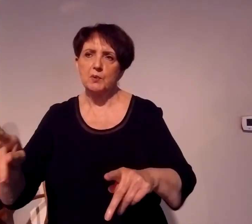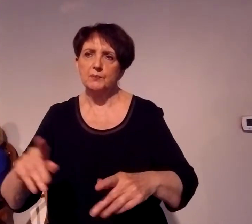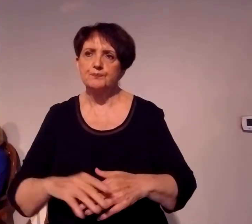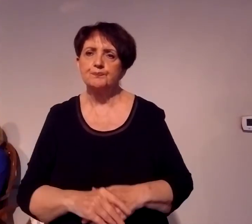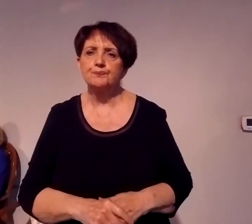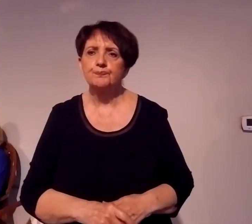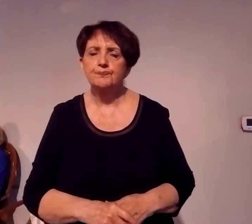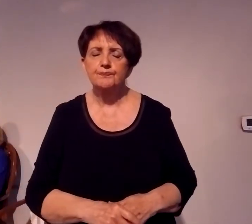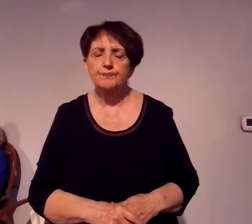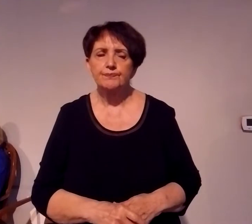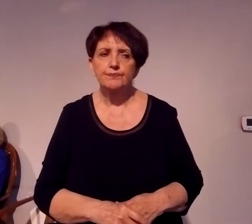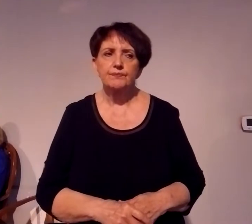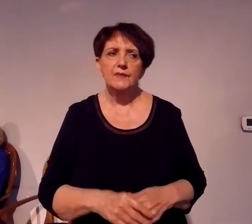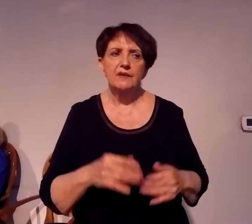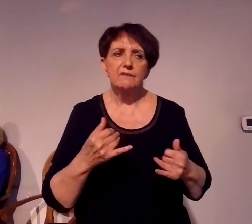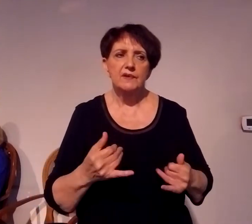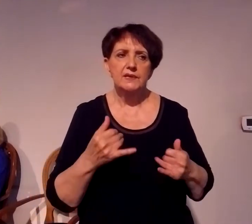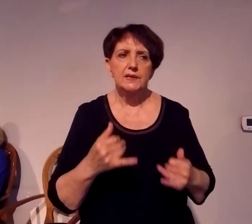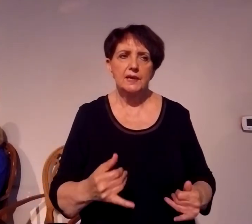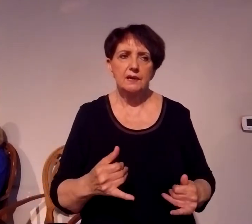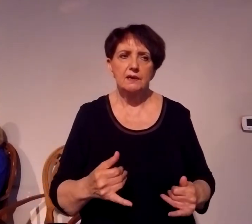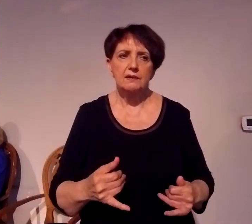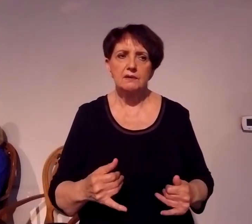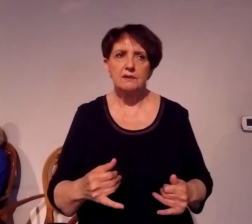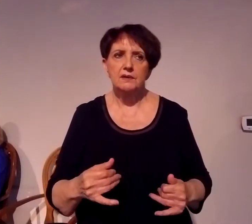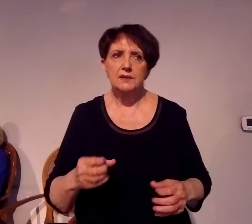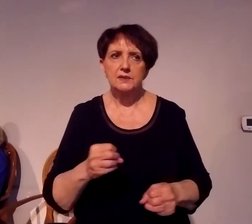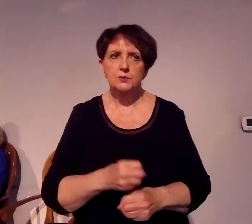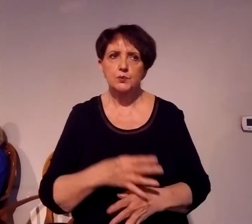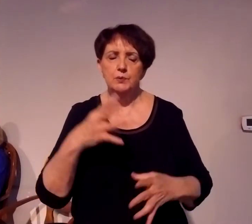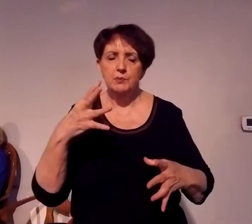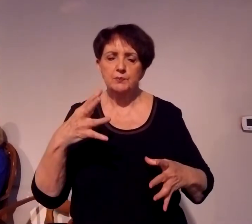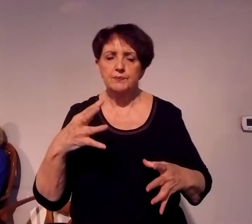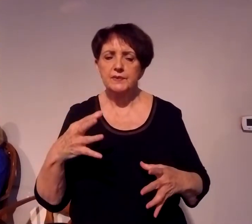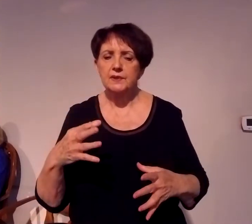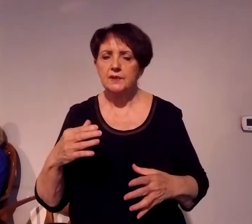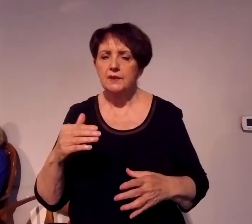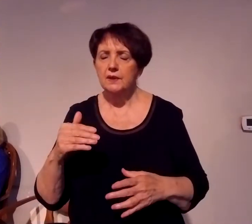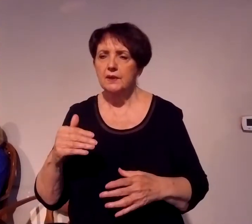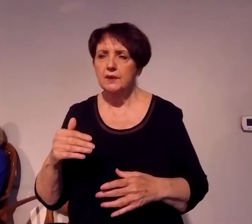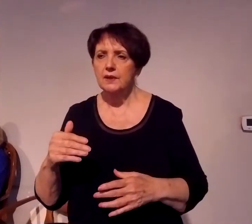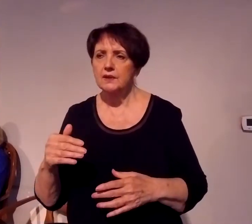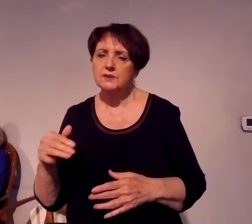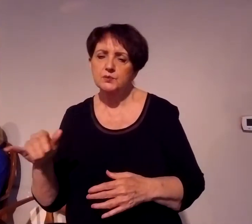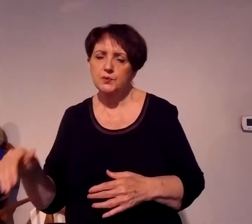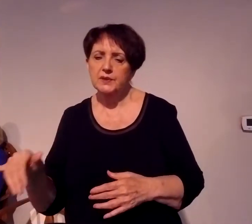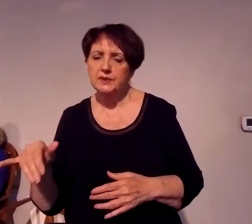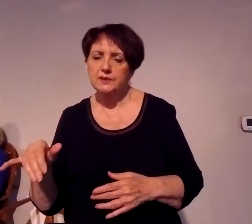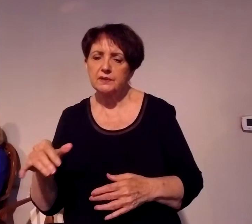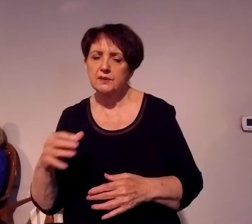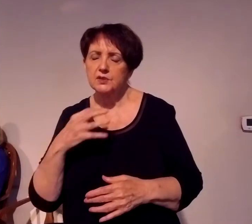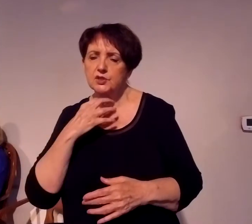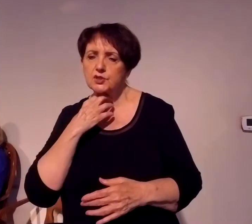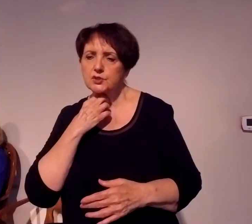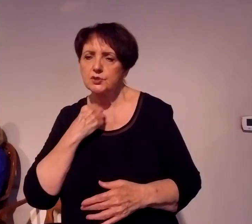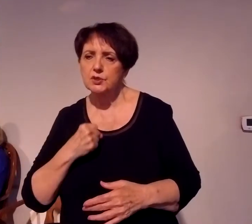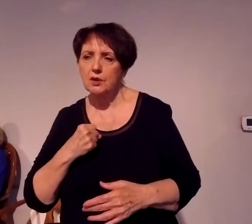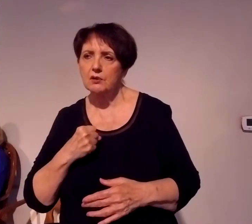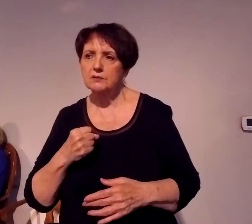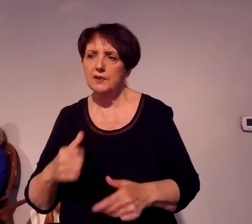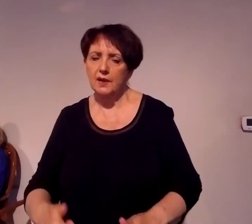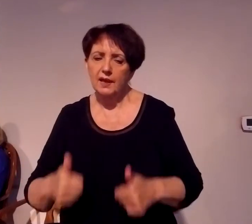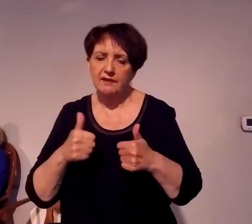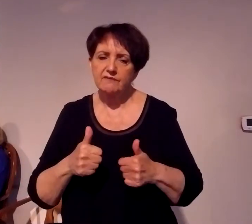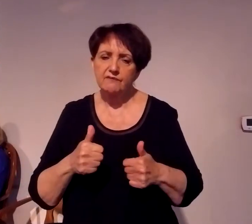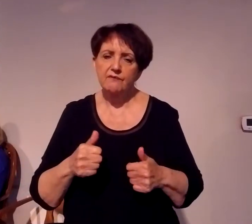Even now, as we shatter and fragment into particles of greed, even as we choke the life forest and